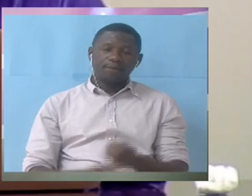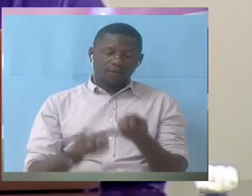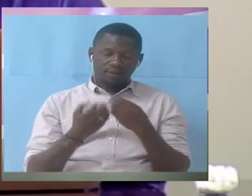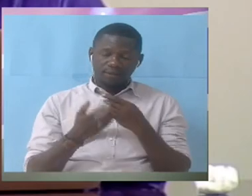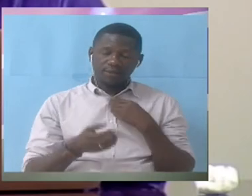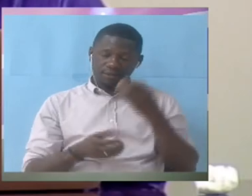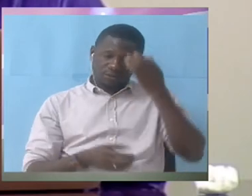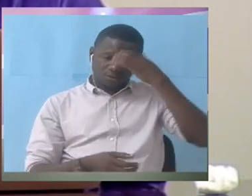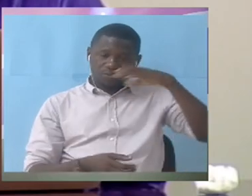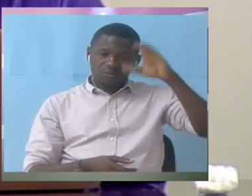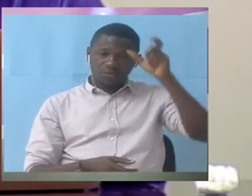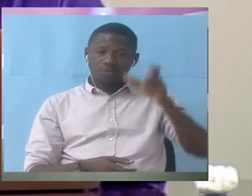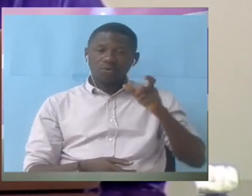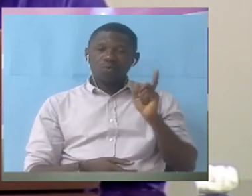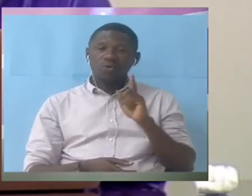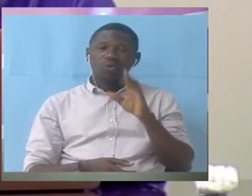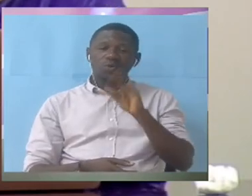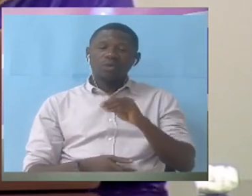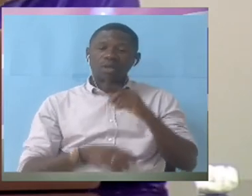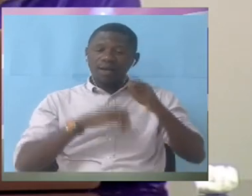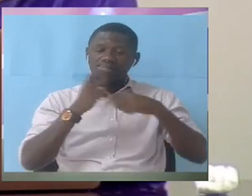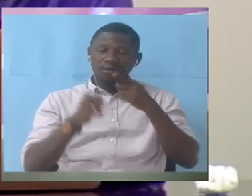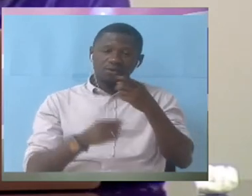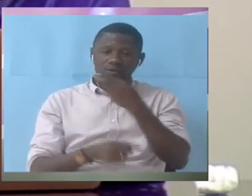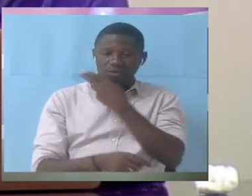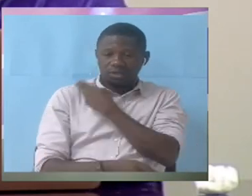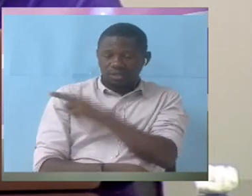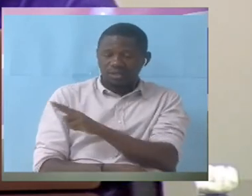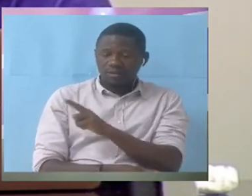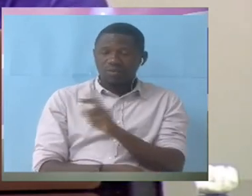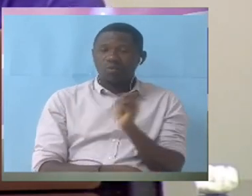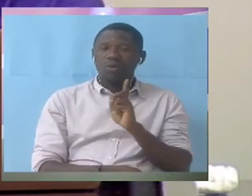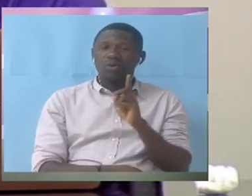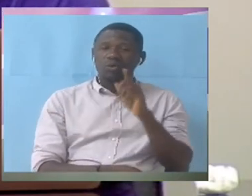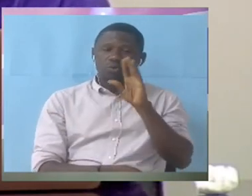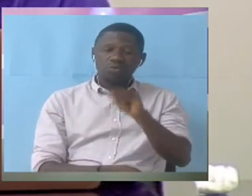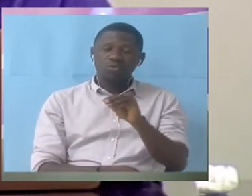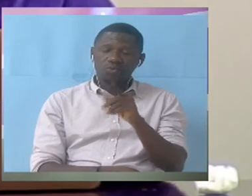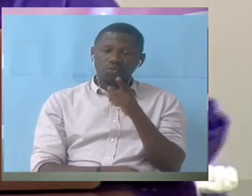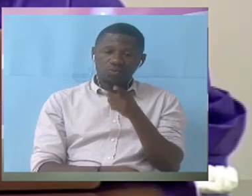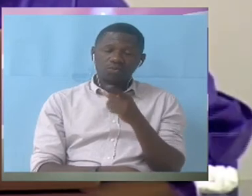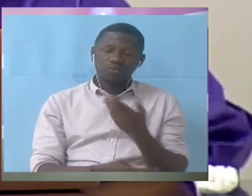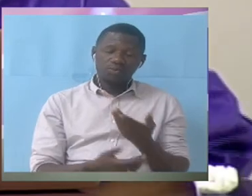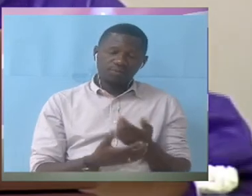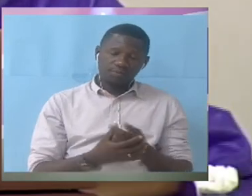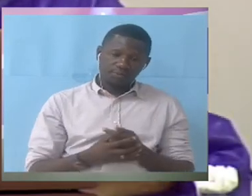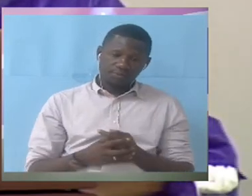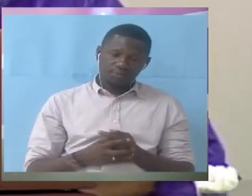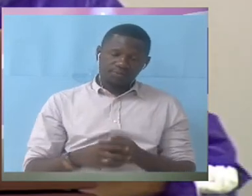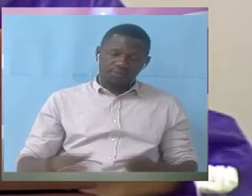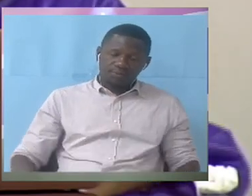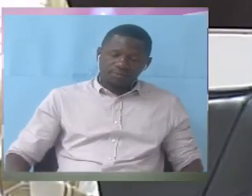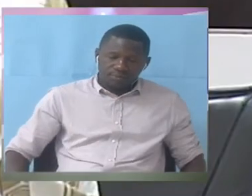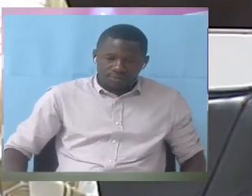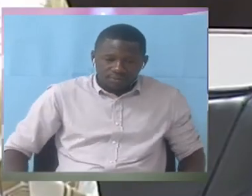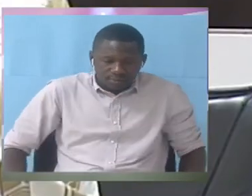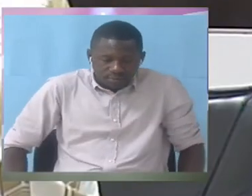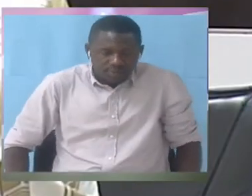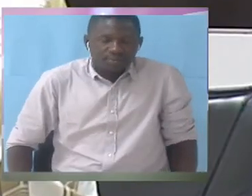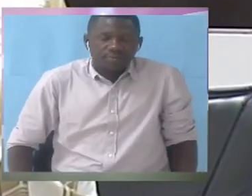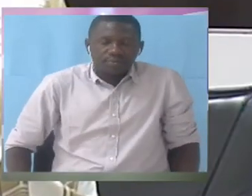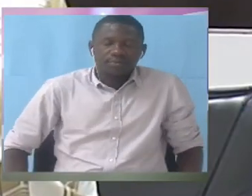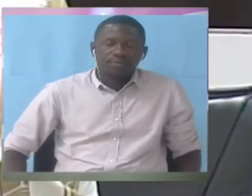did after your release? Légi mën nga wax commission bi lan nga def biñ la baye non. I took